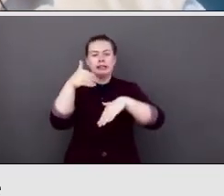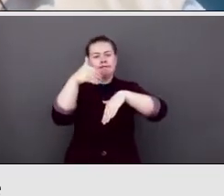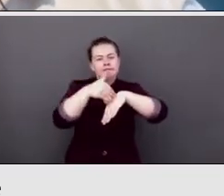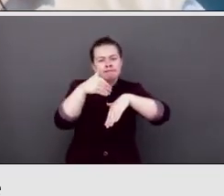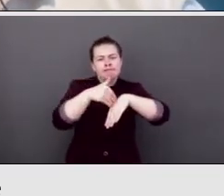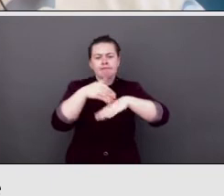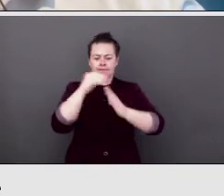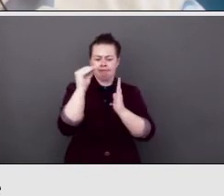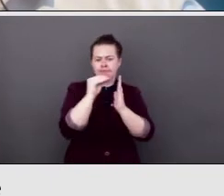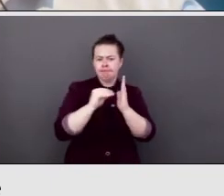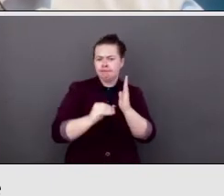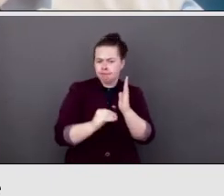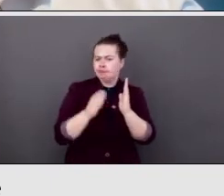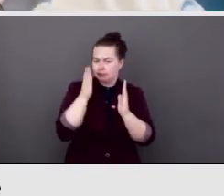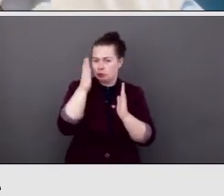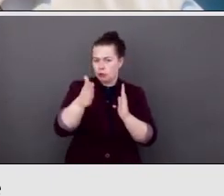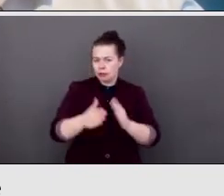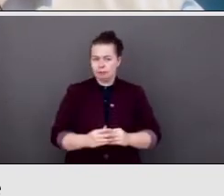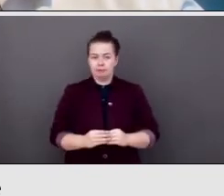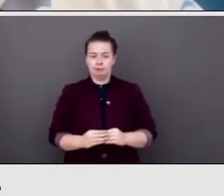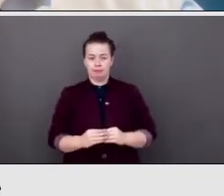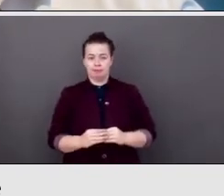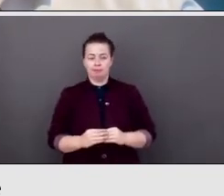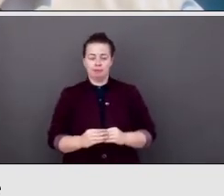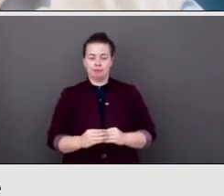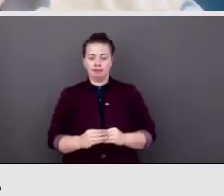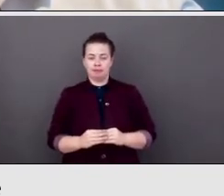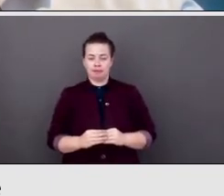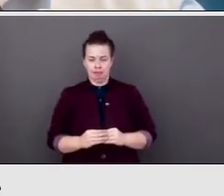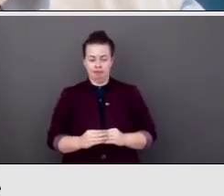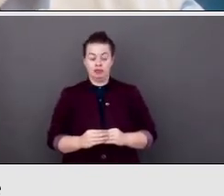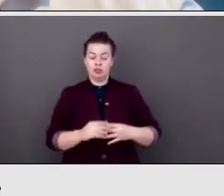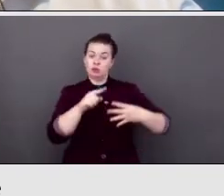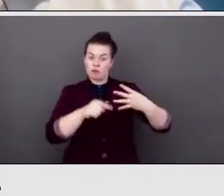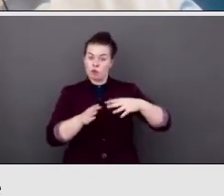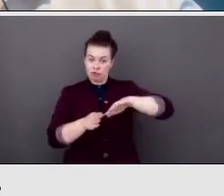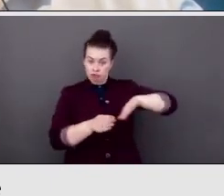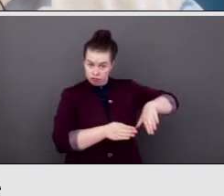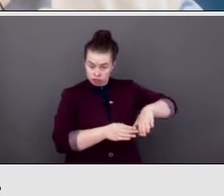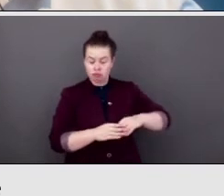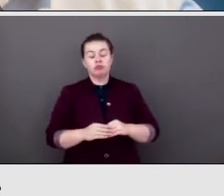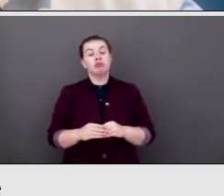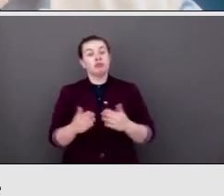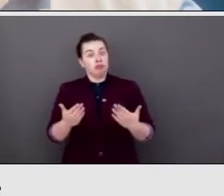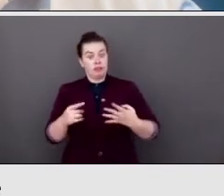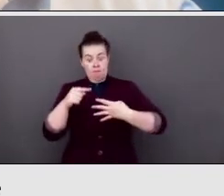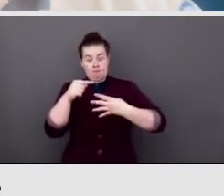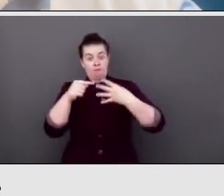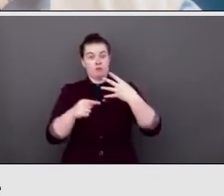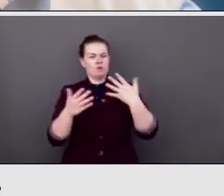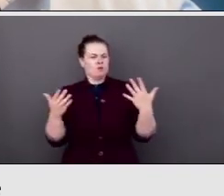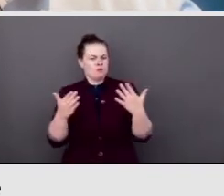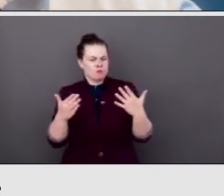So there are 4 basic components in the 4 factors in this platform. It's